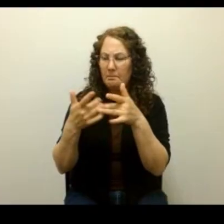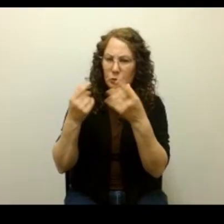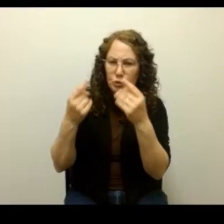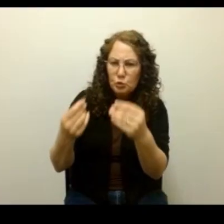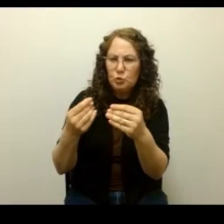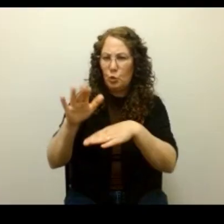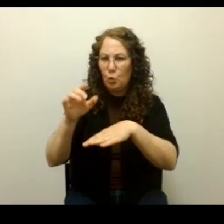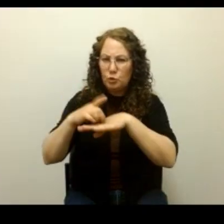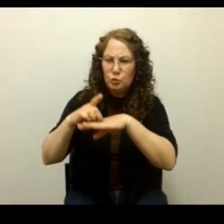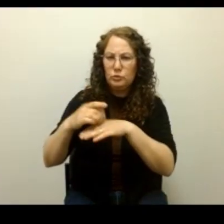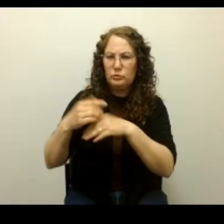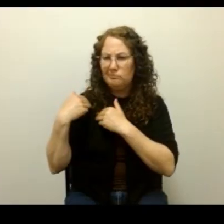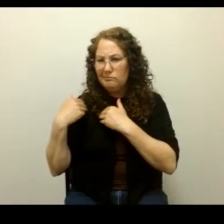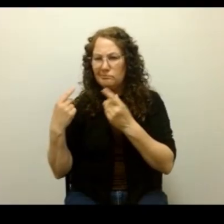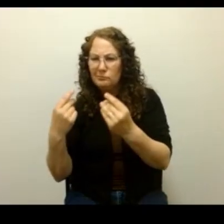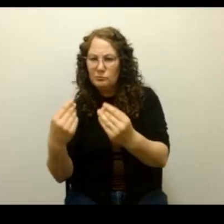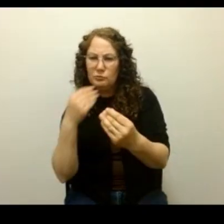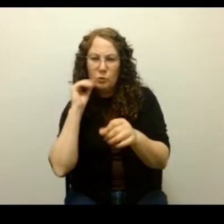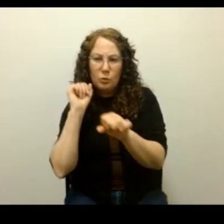and assignments?